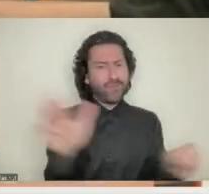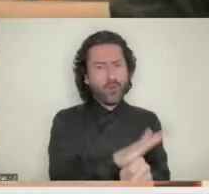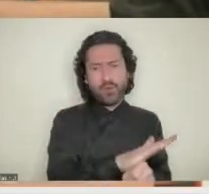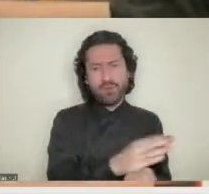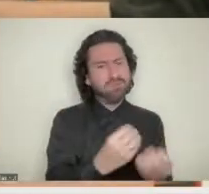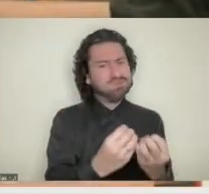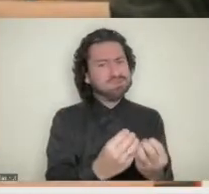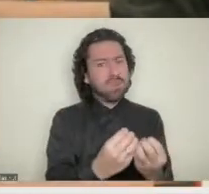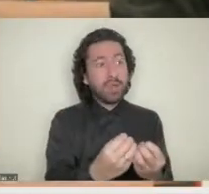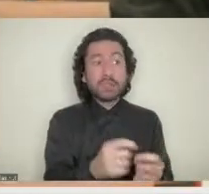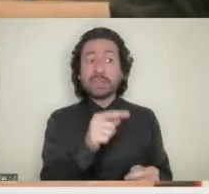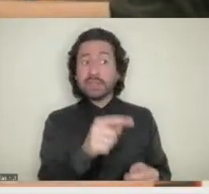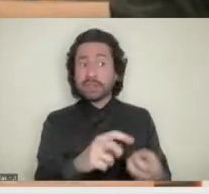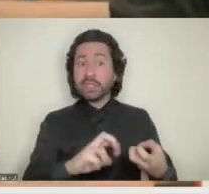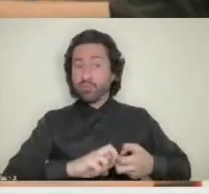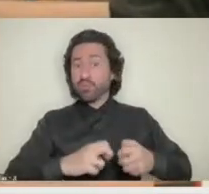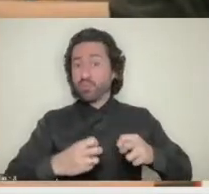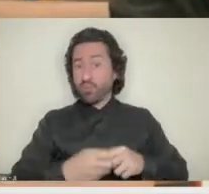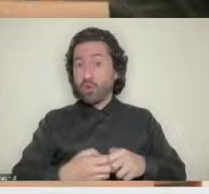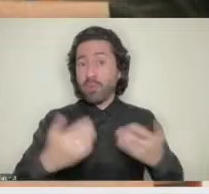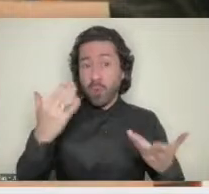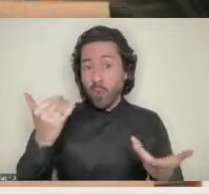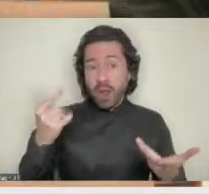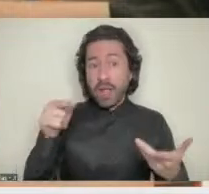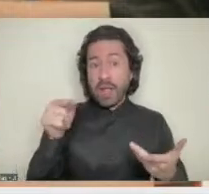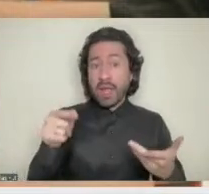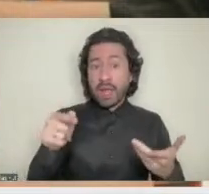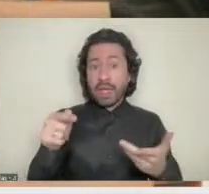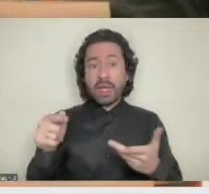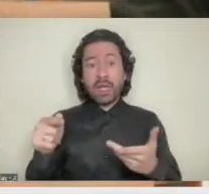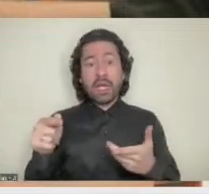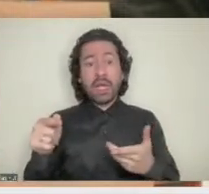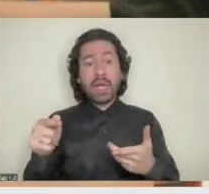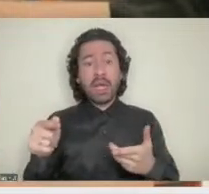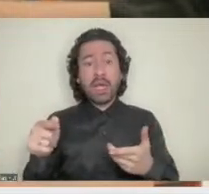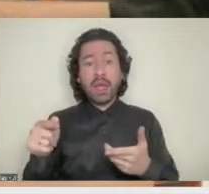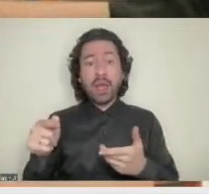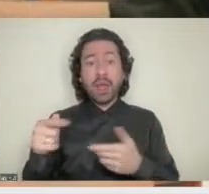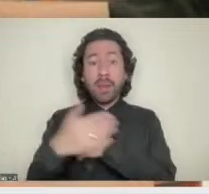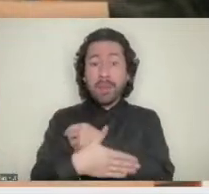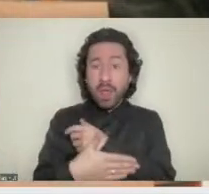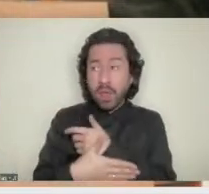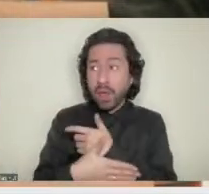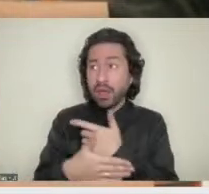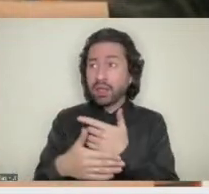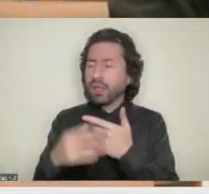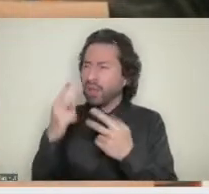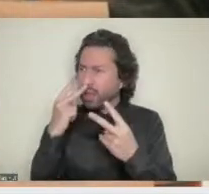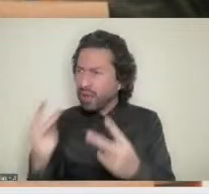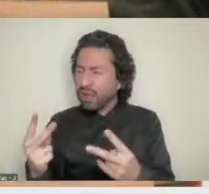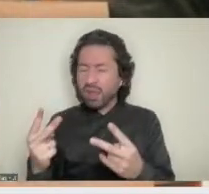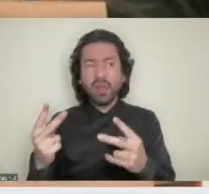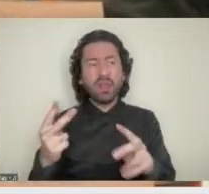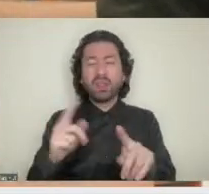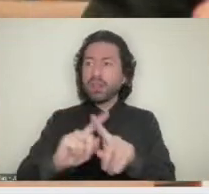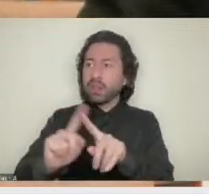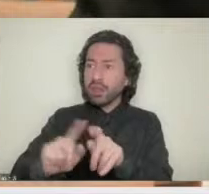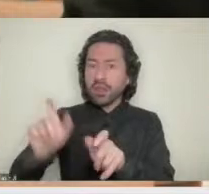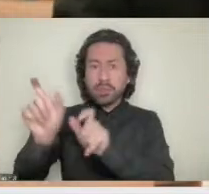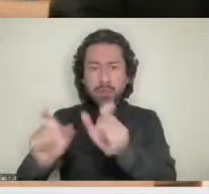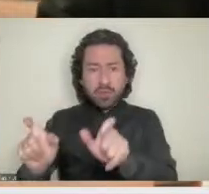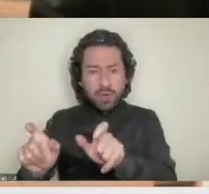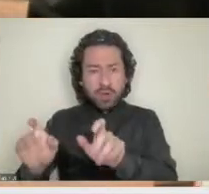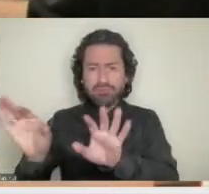space. And one of the major issues we have is the overall growth of the state as a